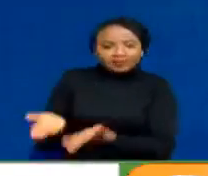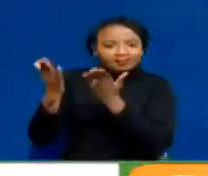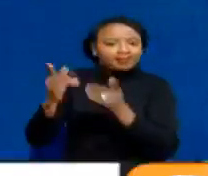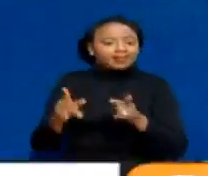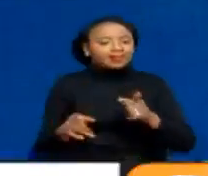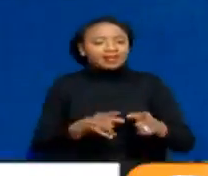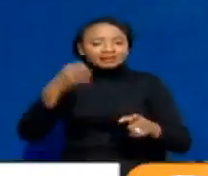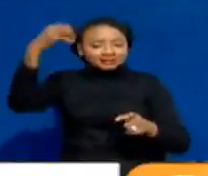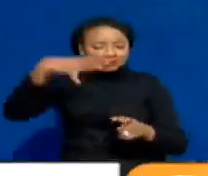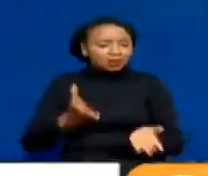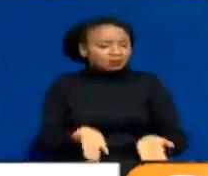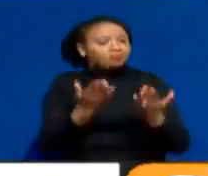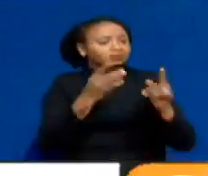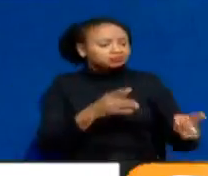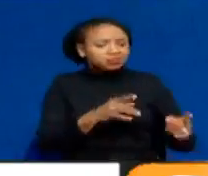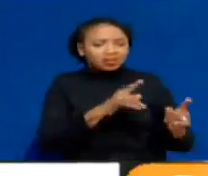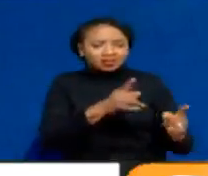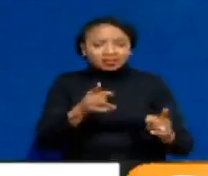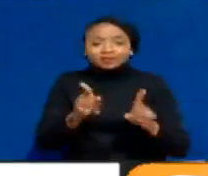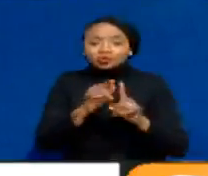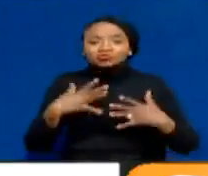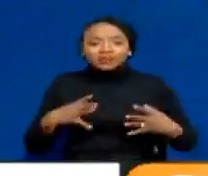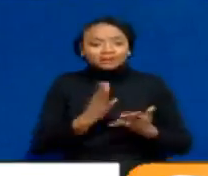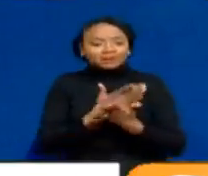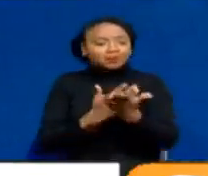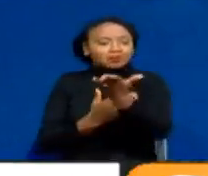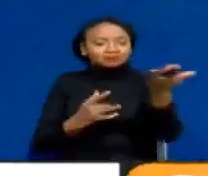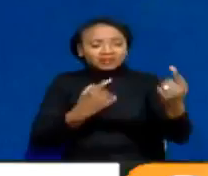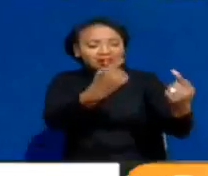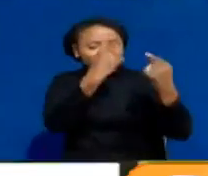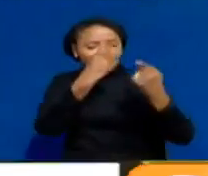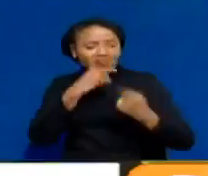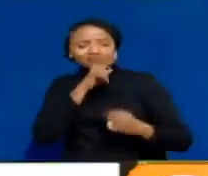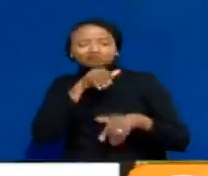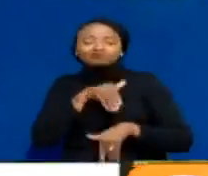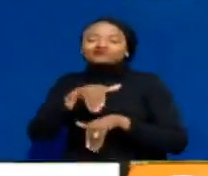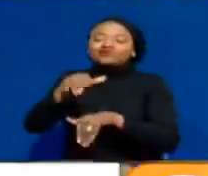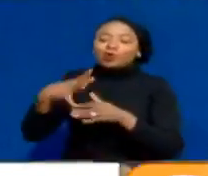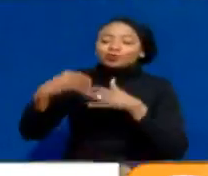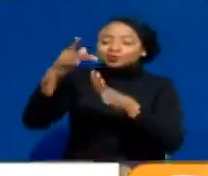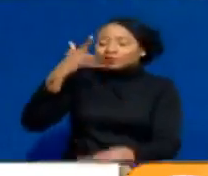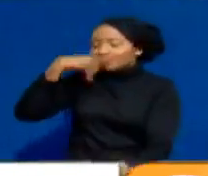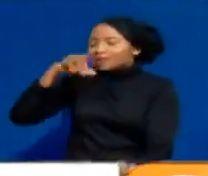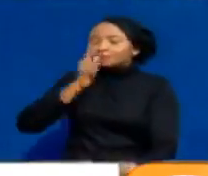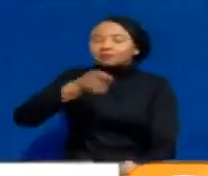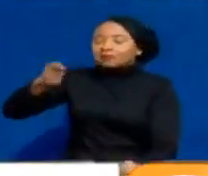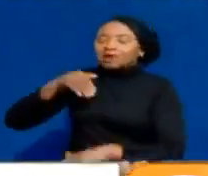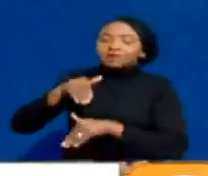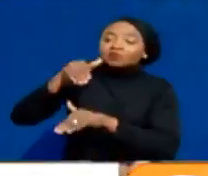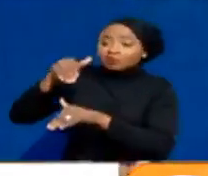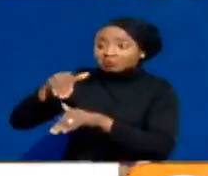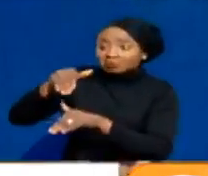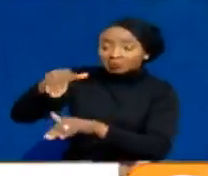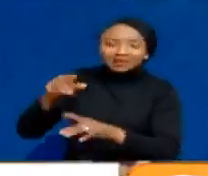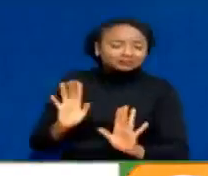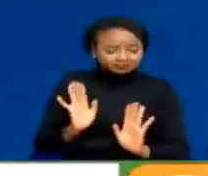got results. Ruto also castigated those who he says follow other leaders blindly, adding that the interest of